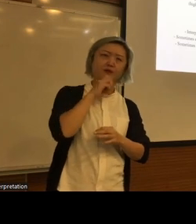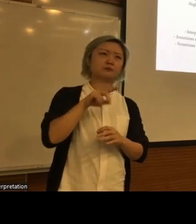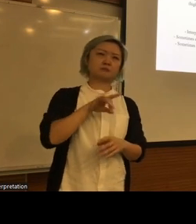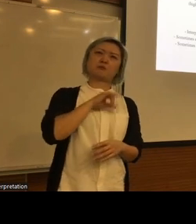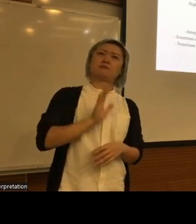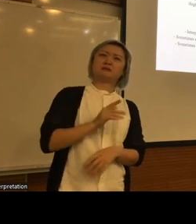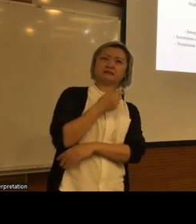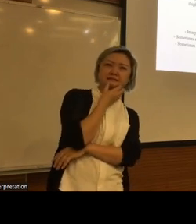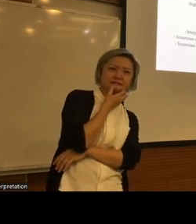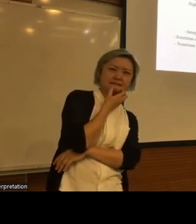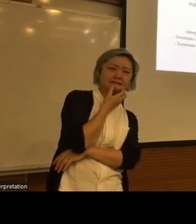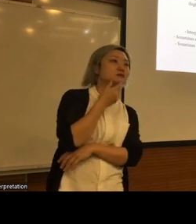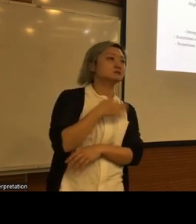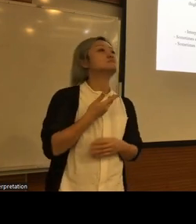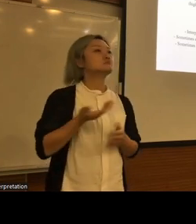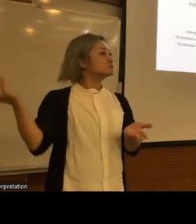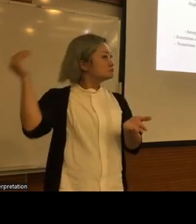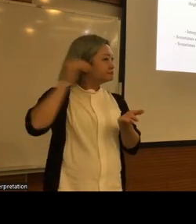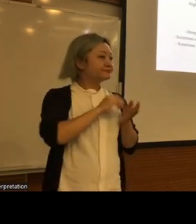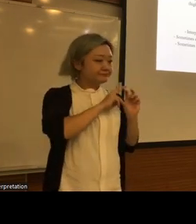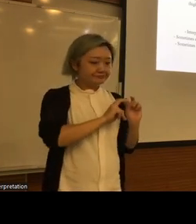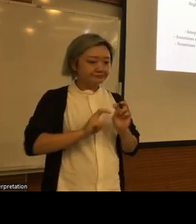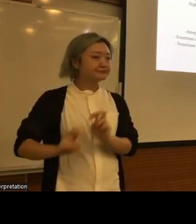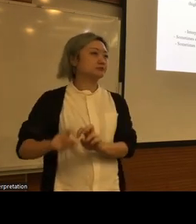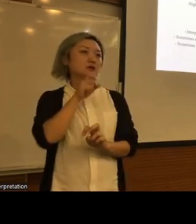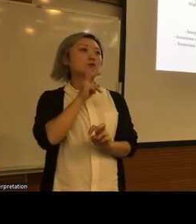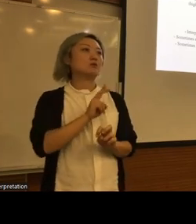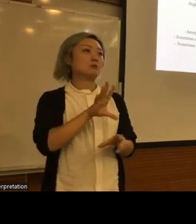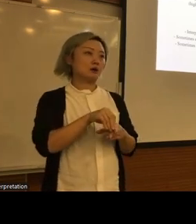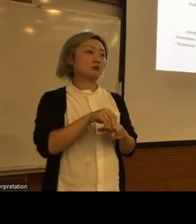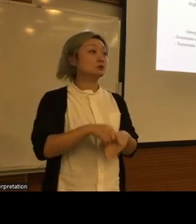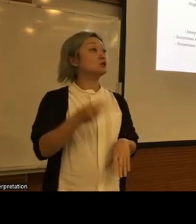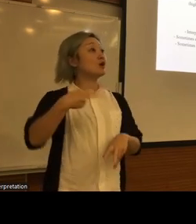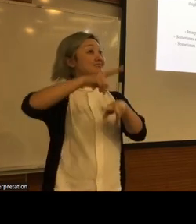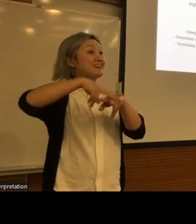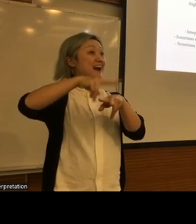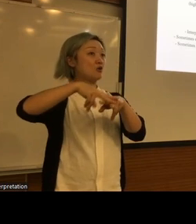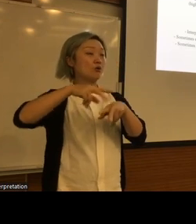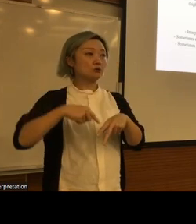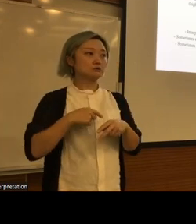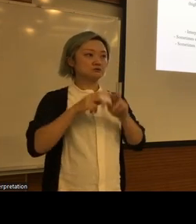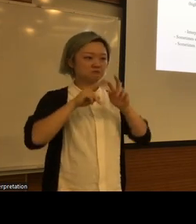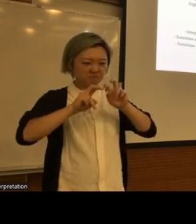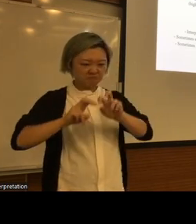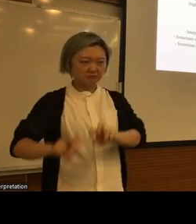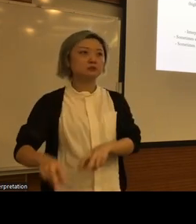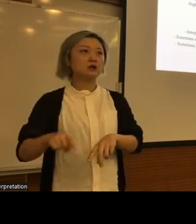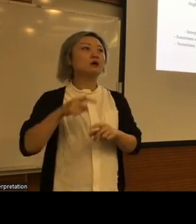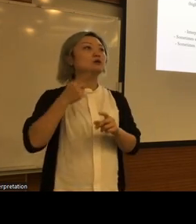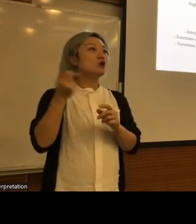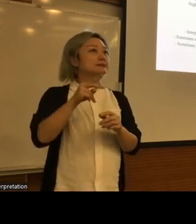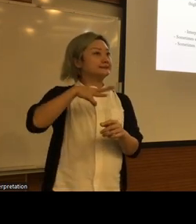unnatural. This has been investigated, and in particular in China, with so-called dependency